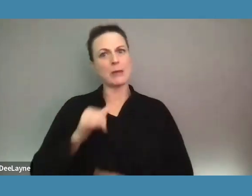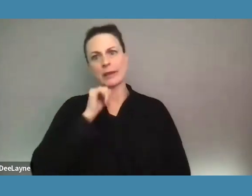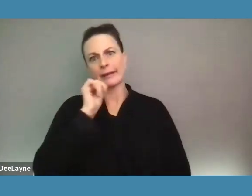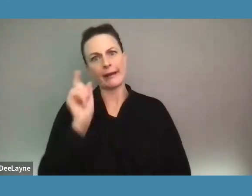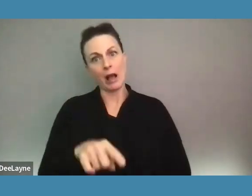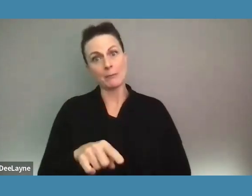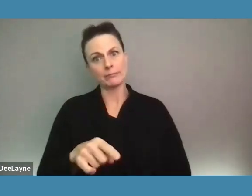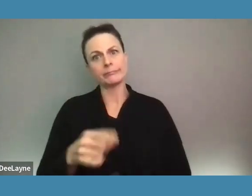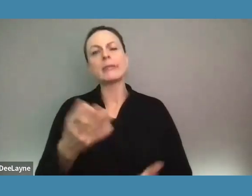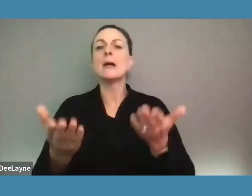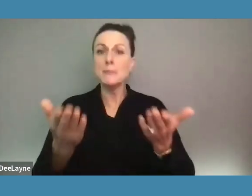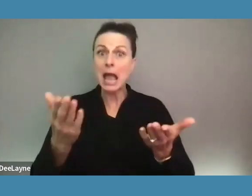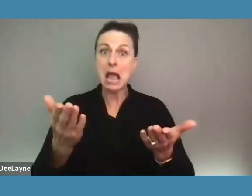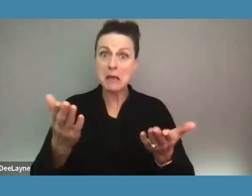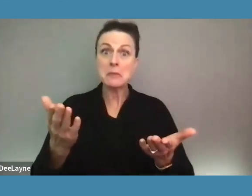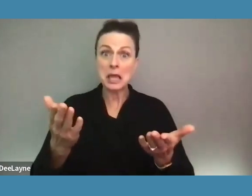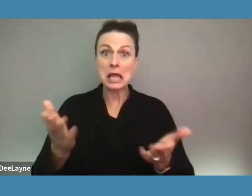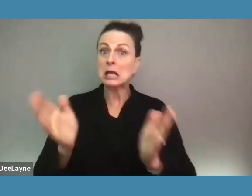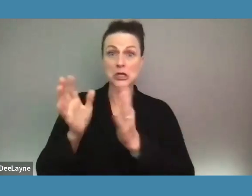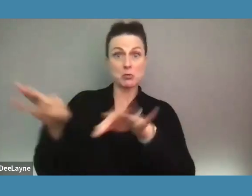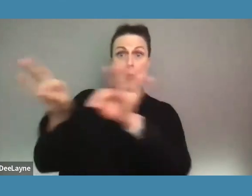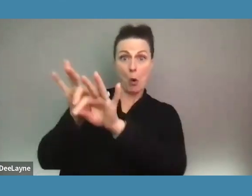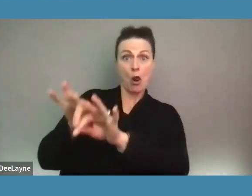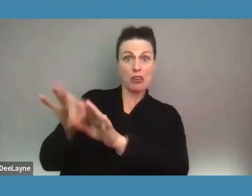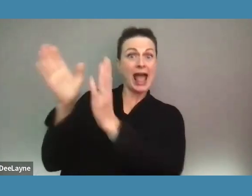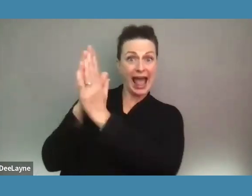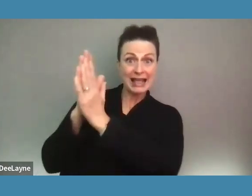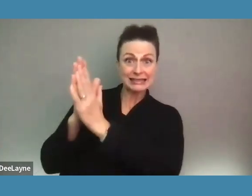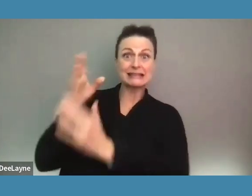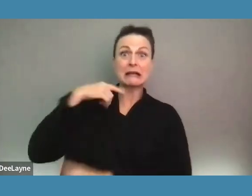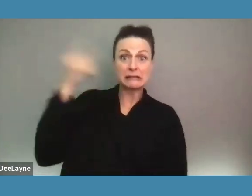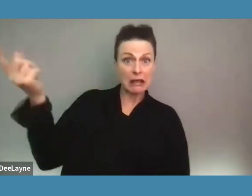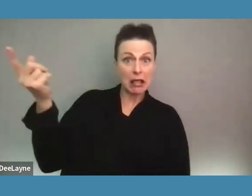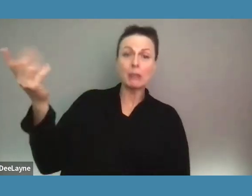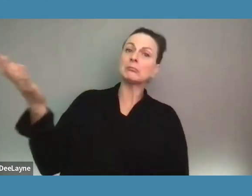may. It's worth asking and worth telling your